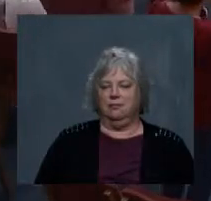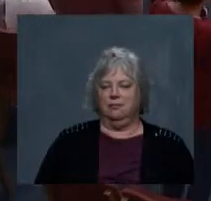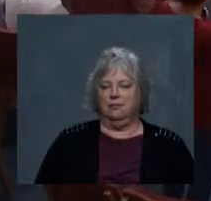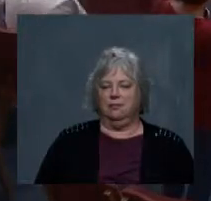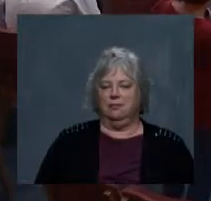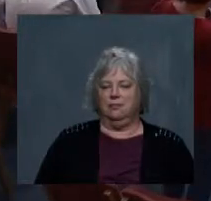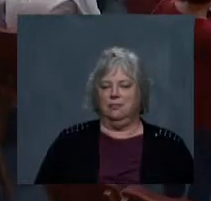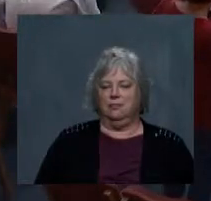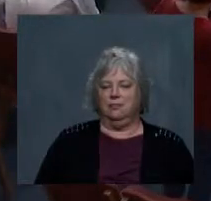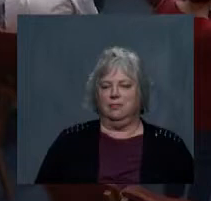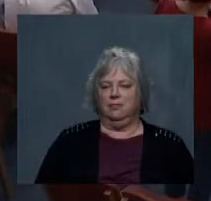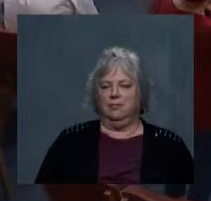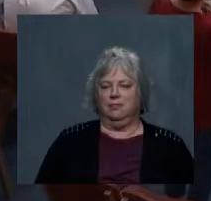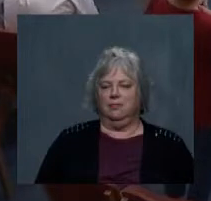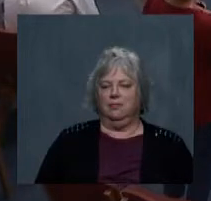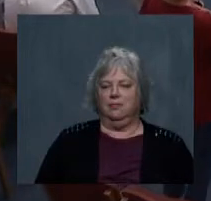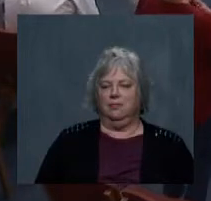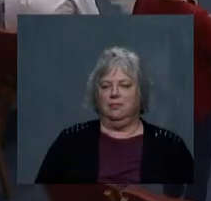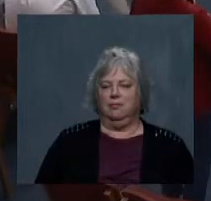Thank you for all your work, okay?